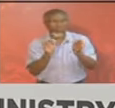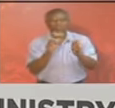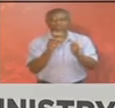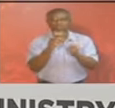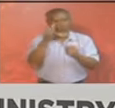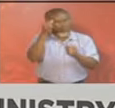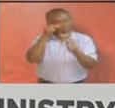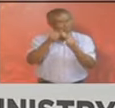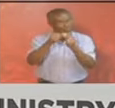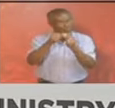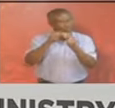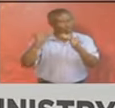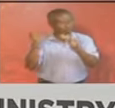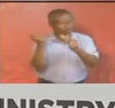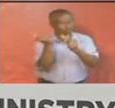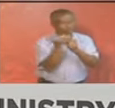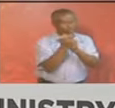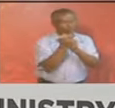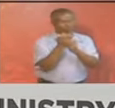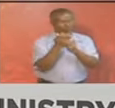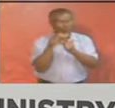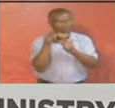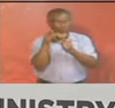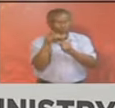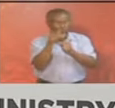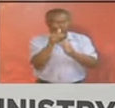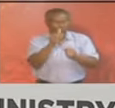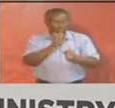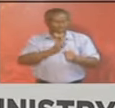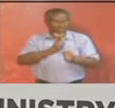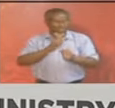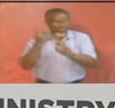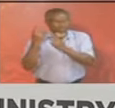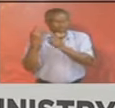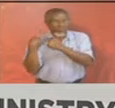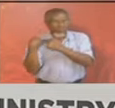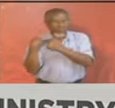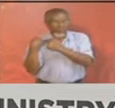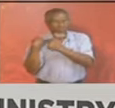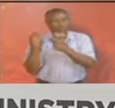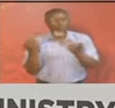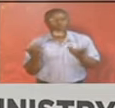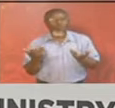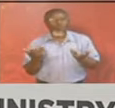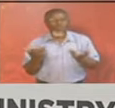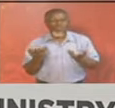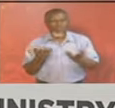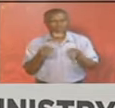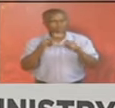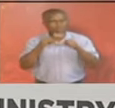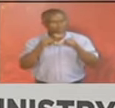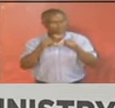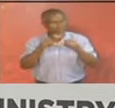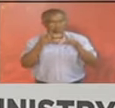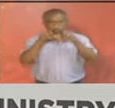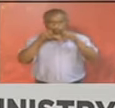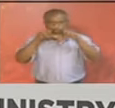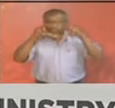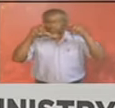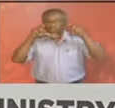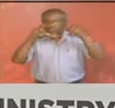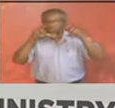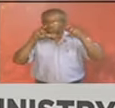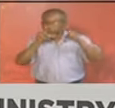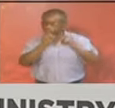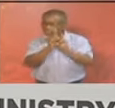is, the personal responsibility to wash our hands, wear our masks, and watch our distance, staying at home